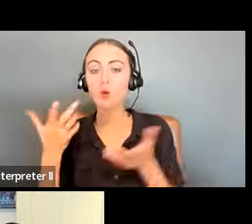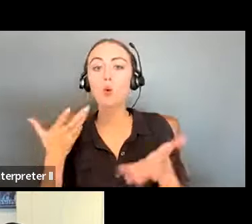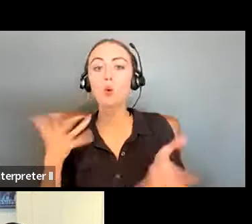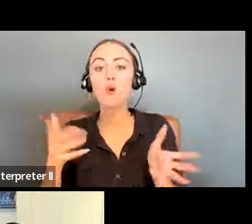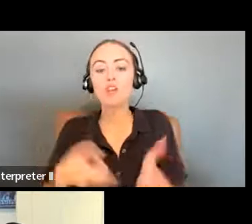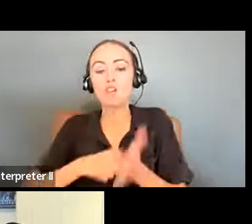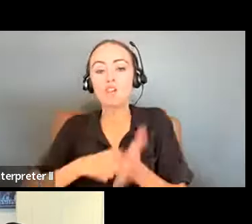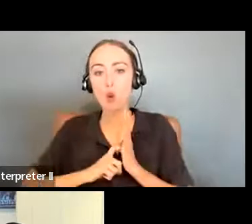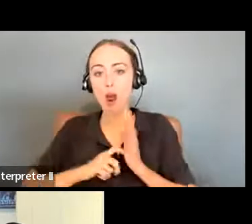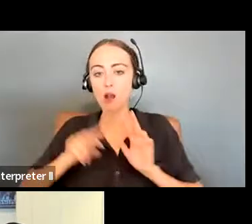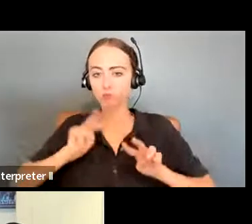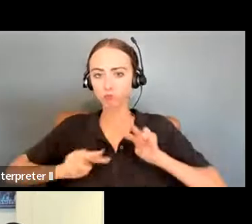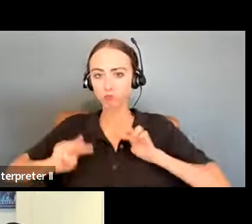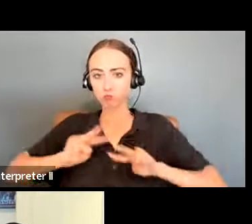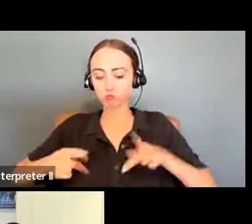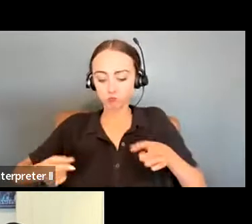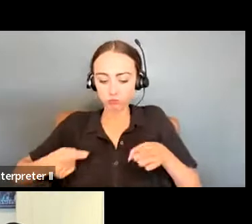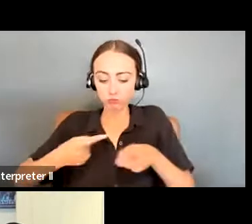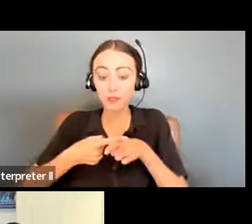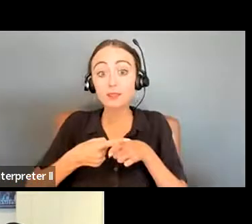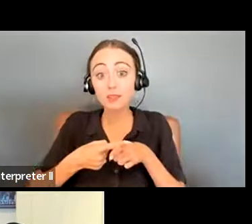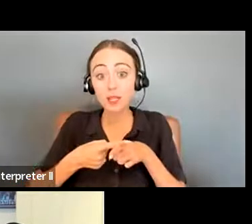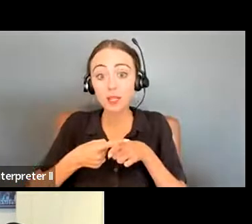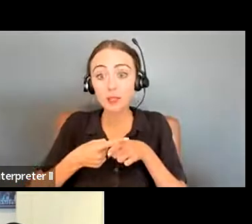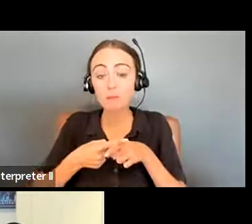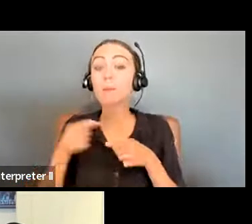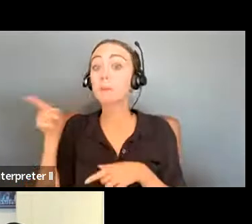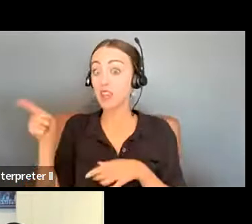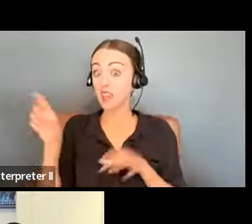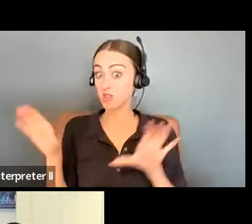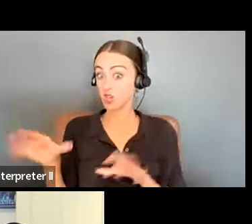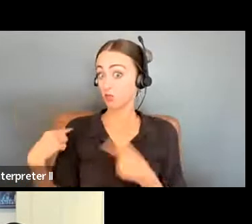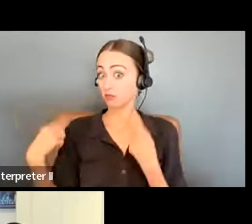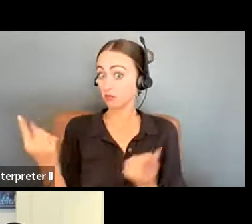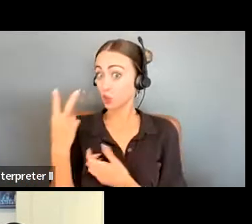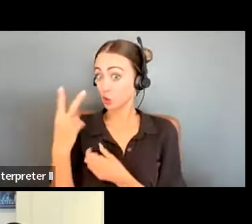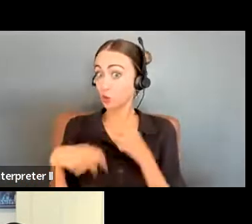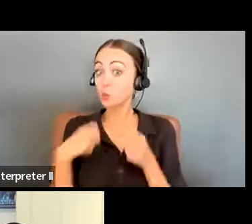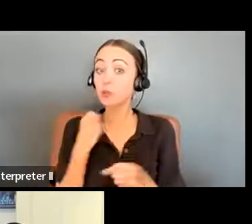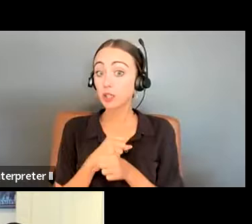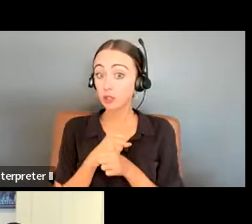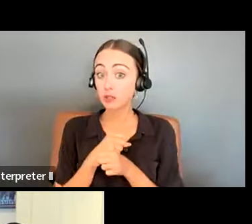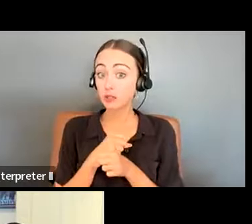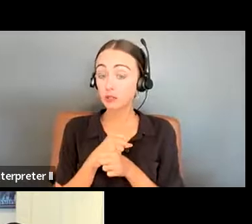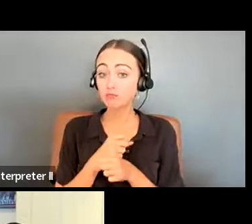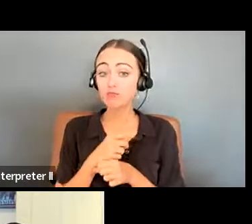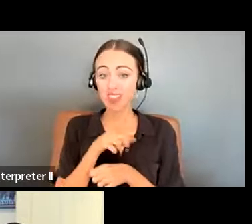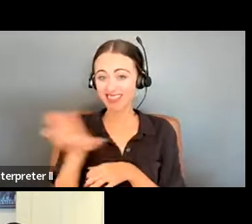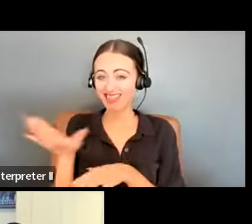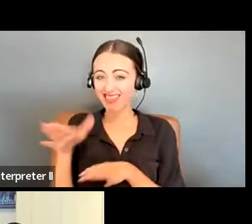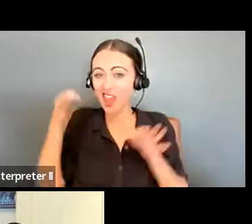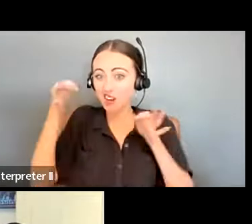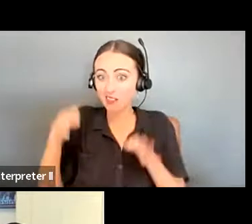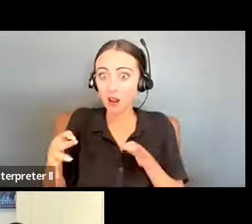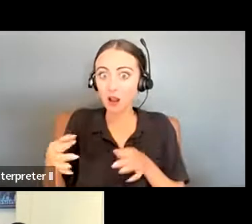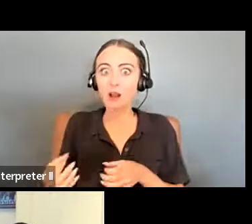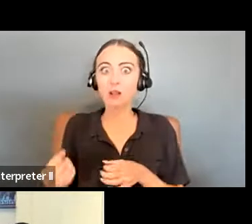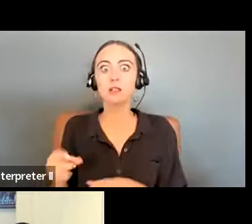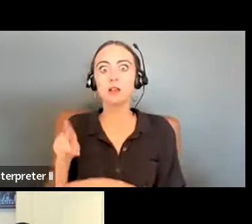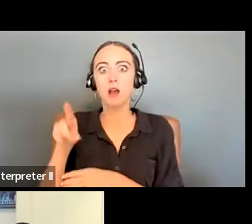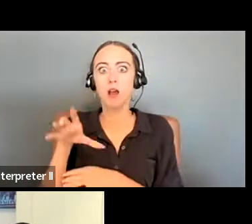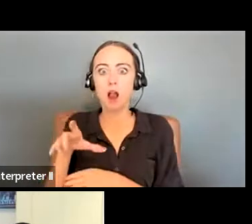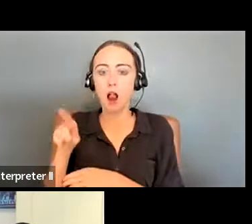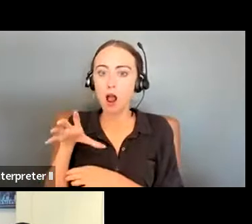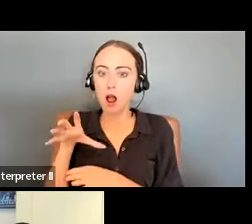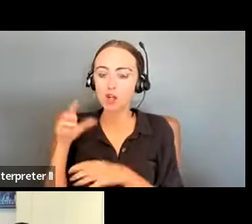an assessment of these intersections. They've been doing it for 2 years. And what they've concluded from the hundreds that they've already